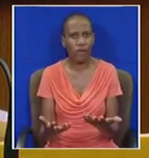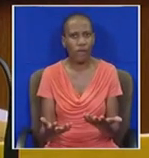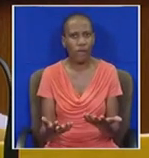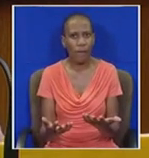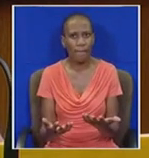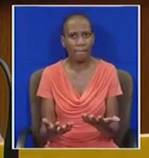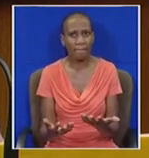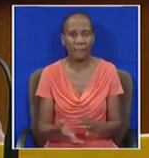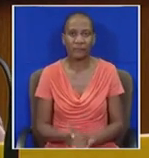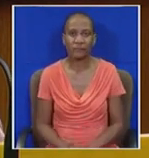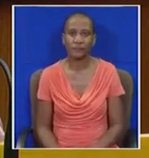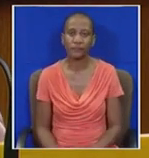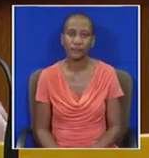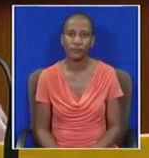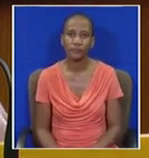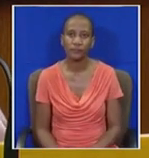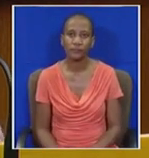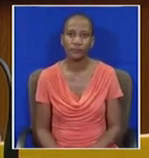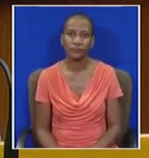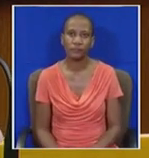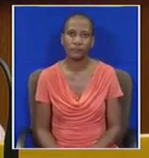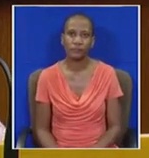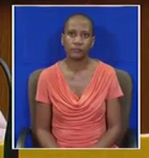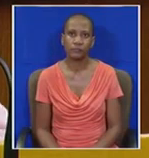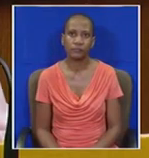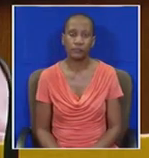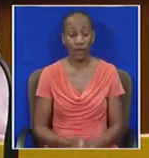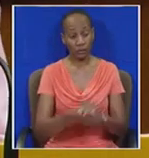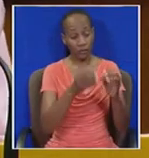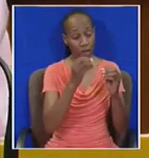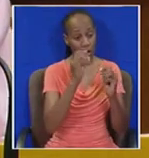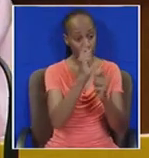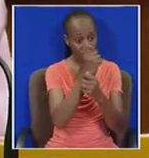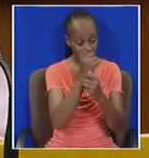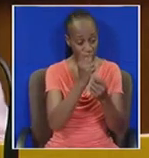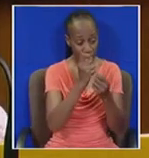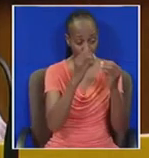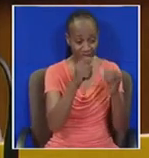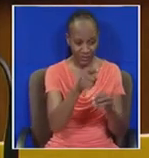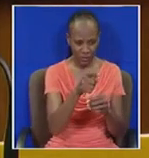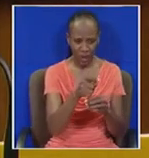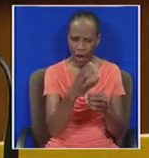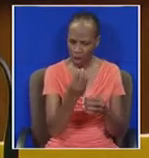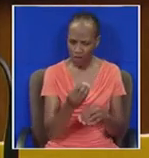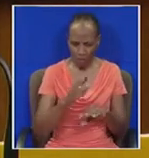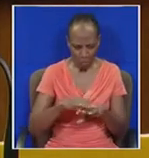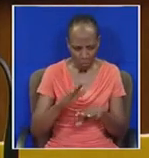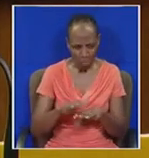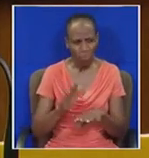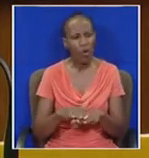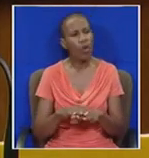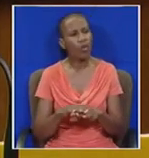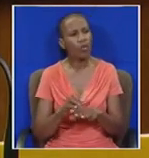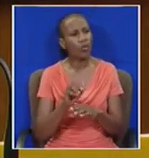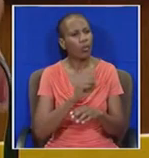hard-earned savings of ordinary people. The manufacturing sector has the largest multiplier effect of all sectors in the